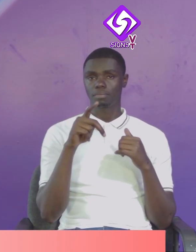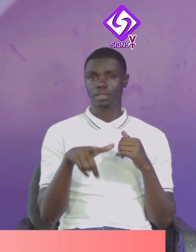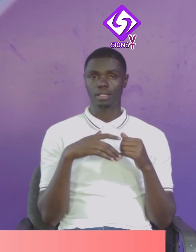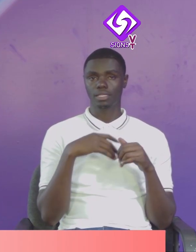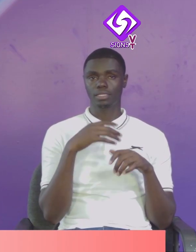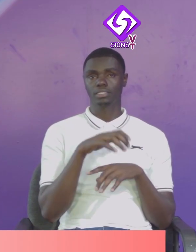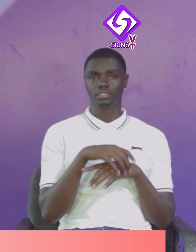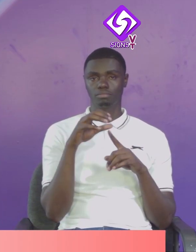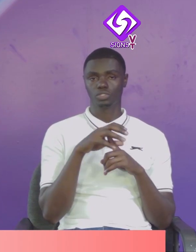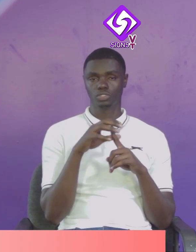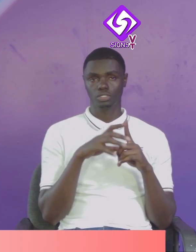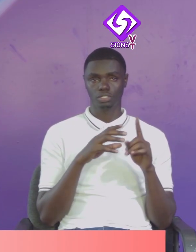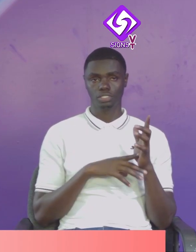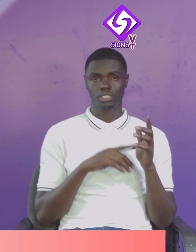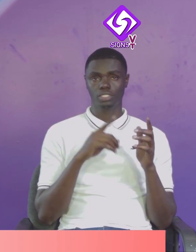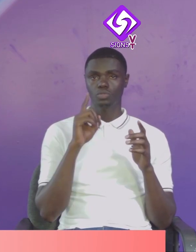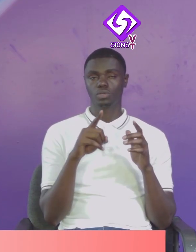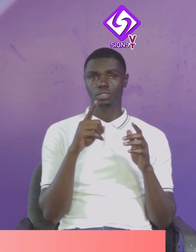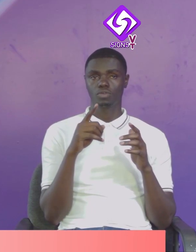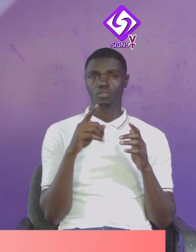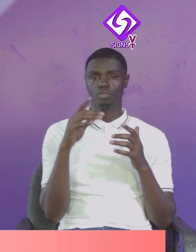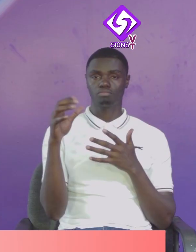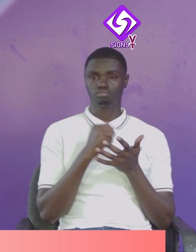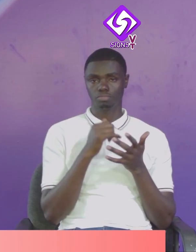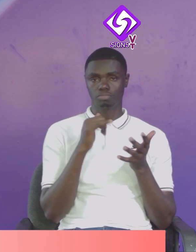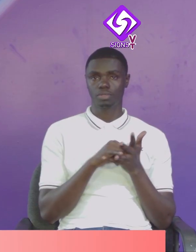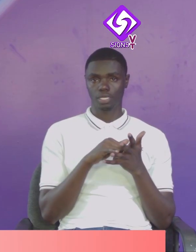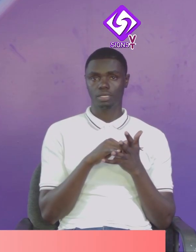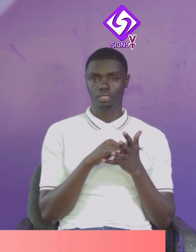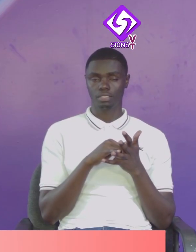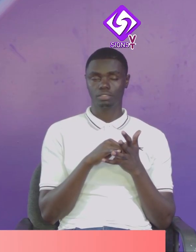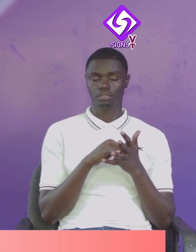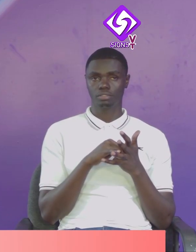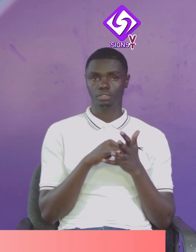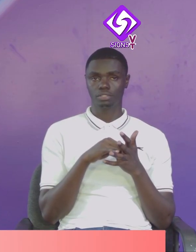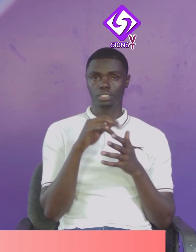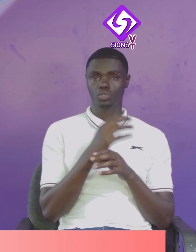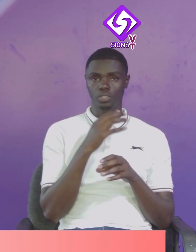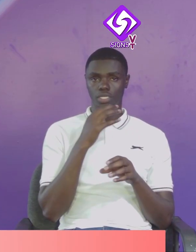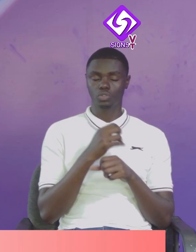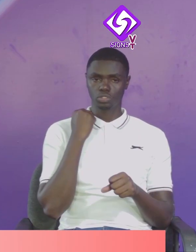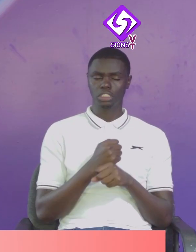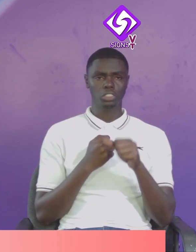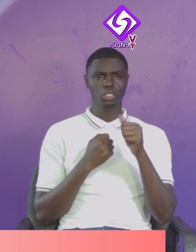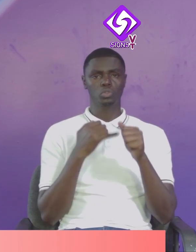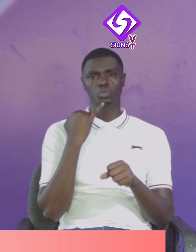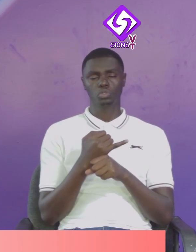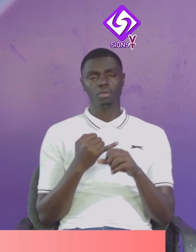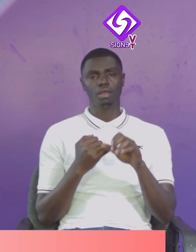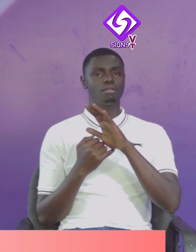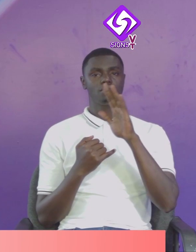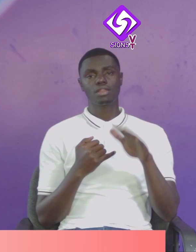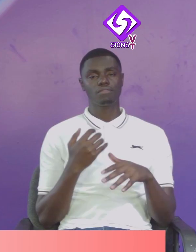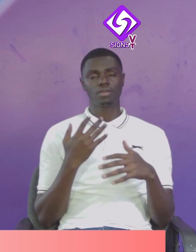League, he is just one of the signings that Newcastle did a very good job in signing. Yes. You know that no one knew about